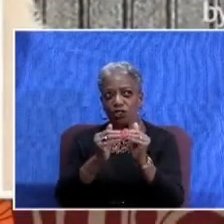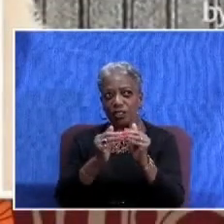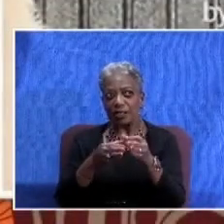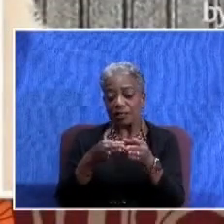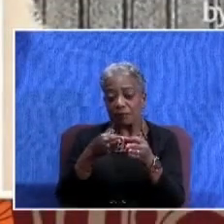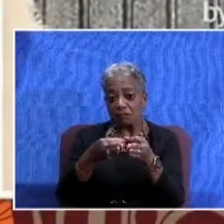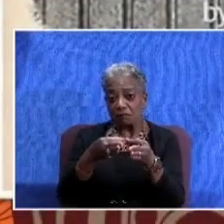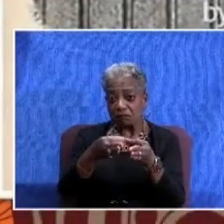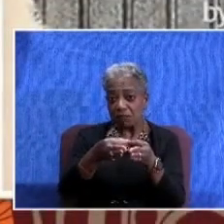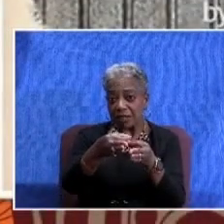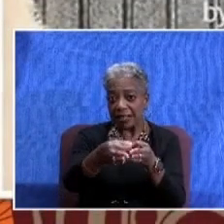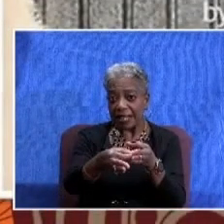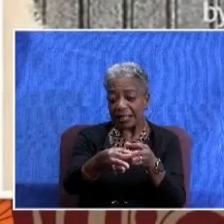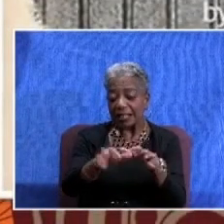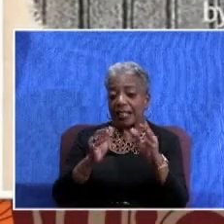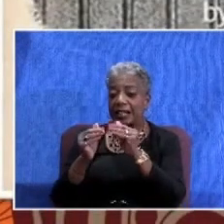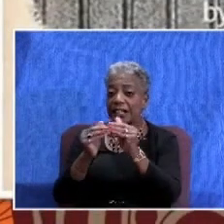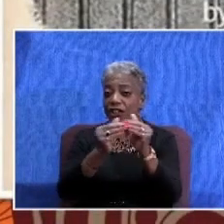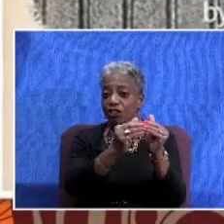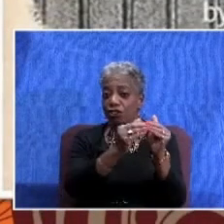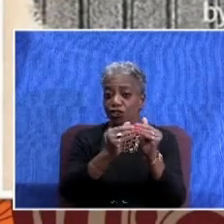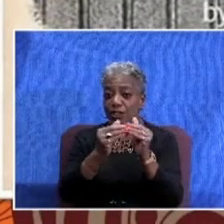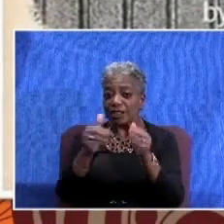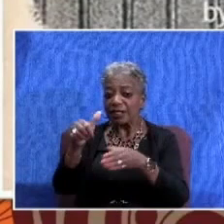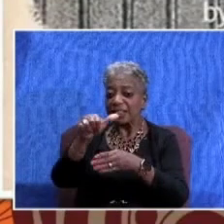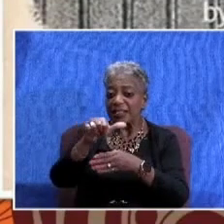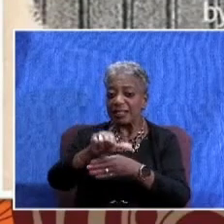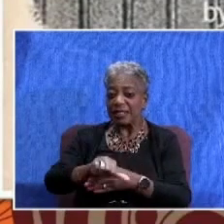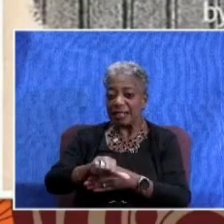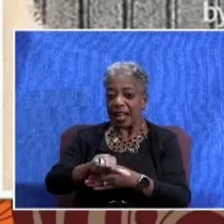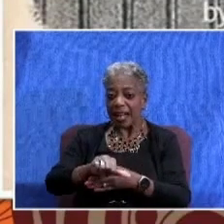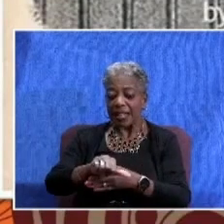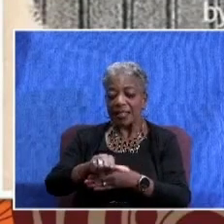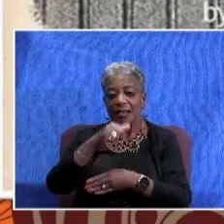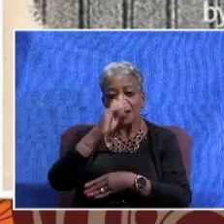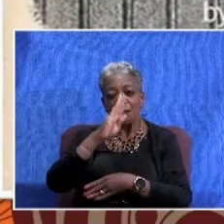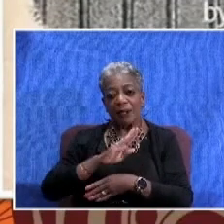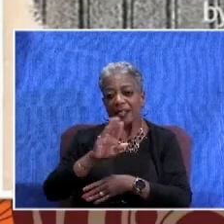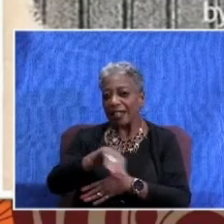never intended, hear me, God never intended that there be poor people.